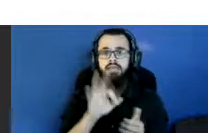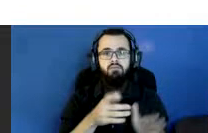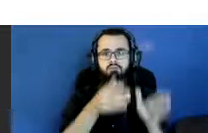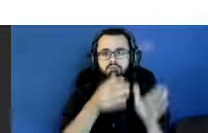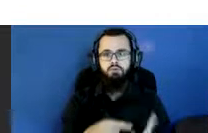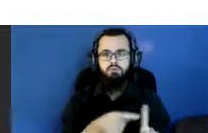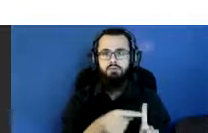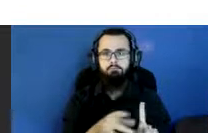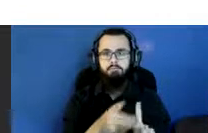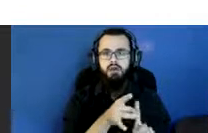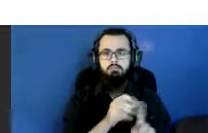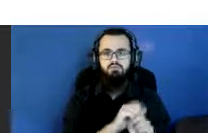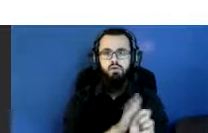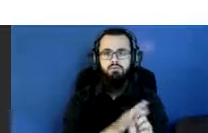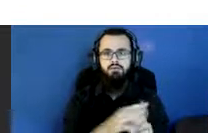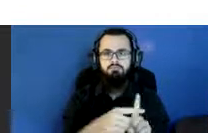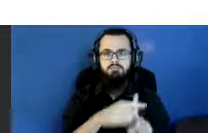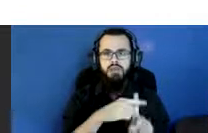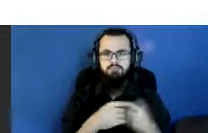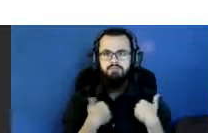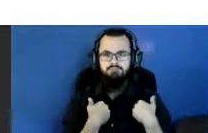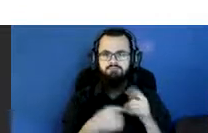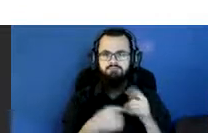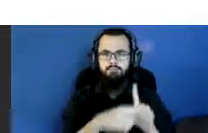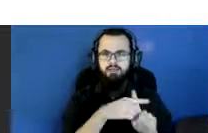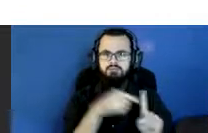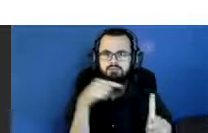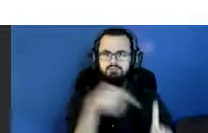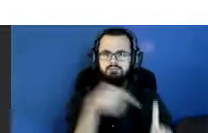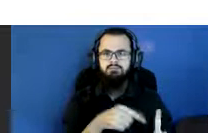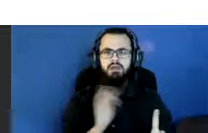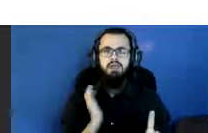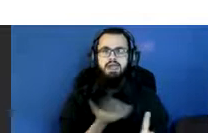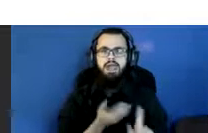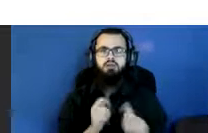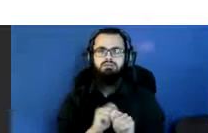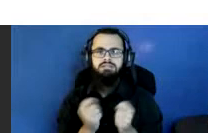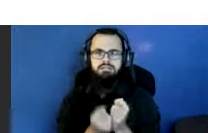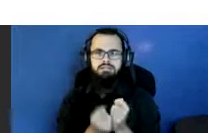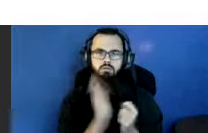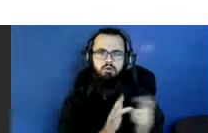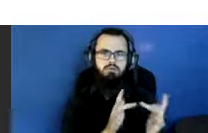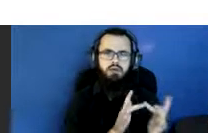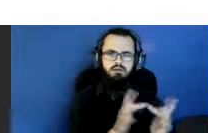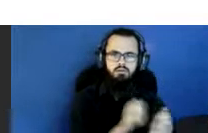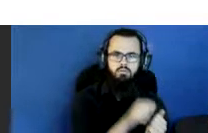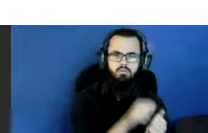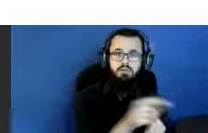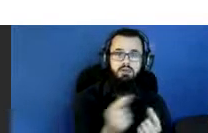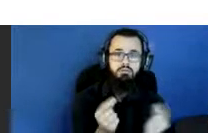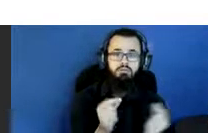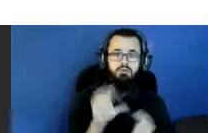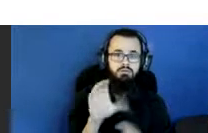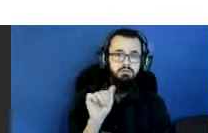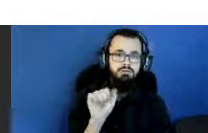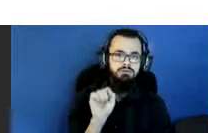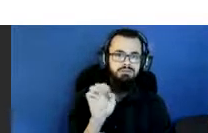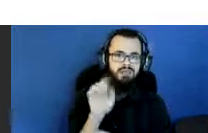will connect with each COVID positive individual and engage them in a case investigation. Part of that